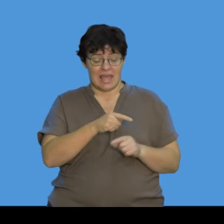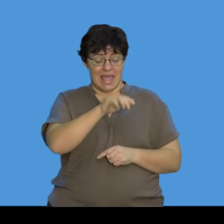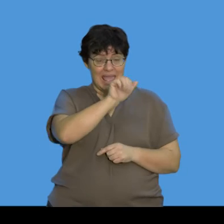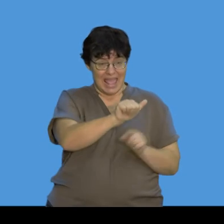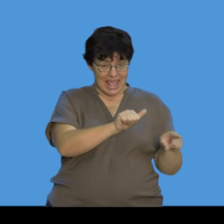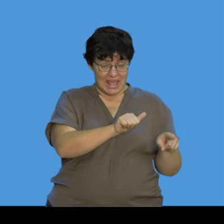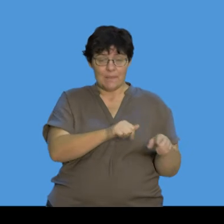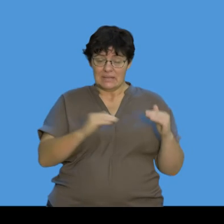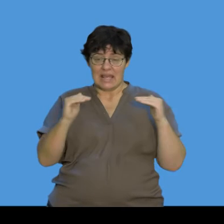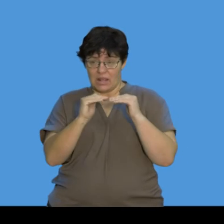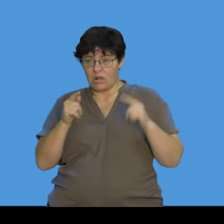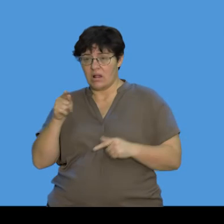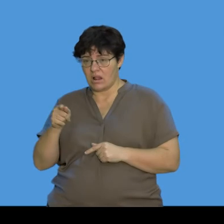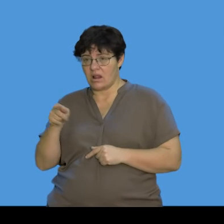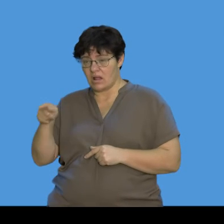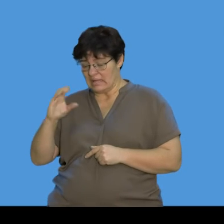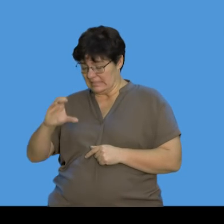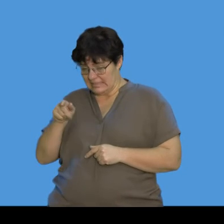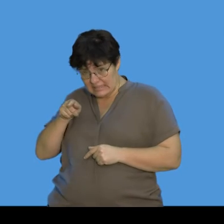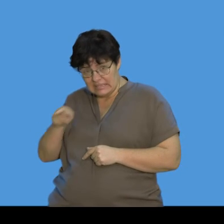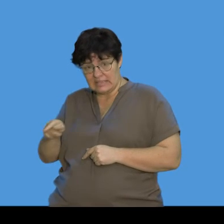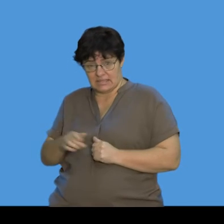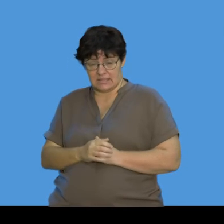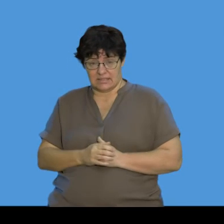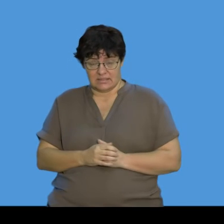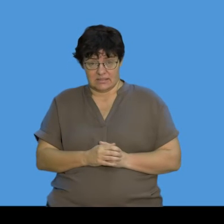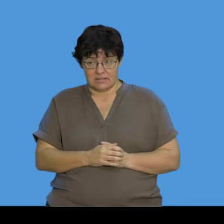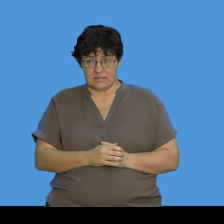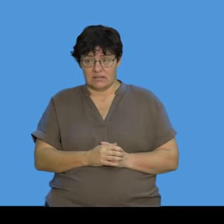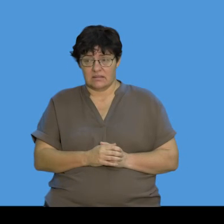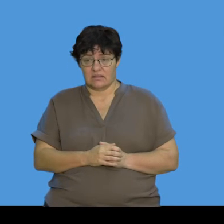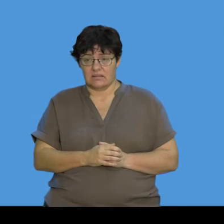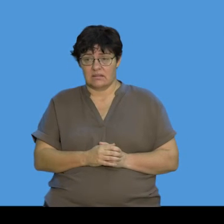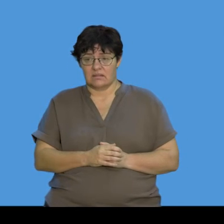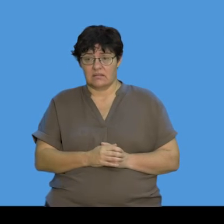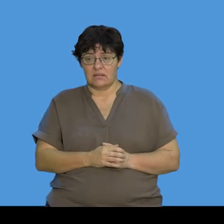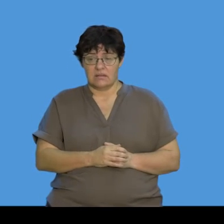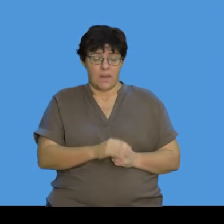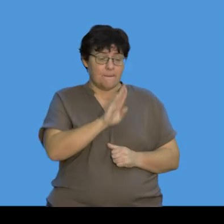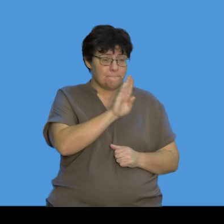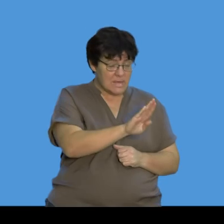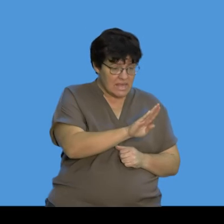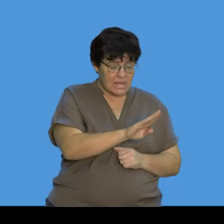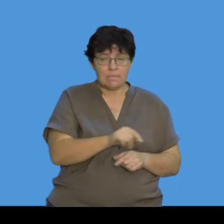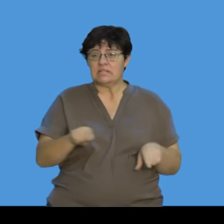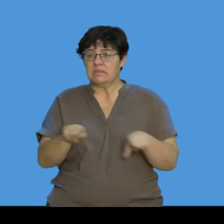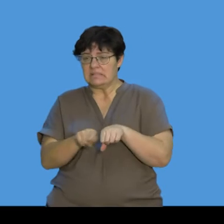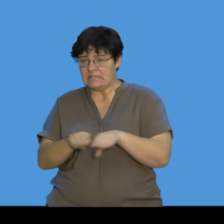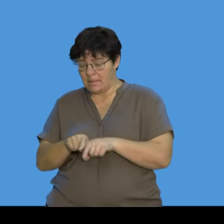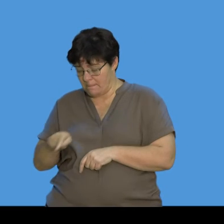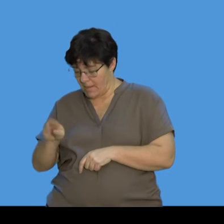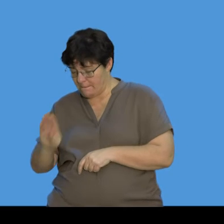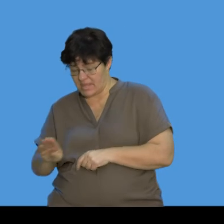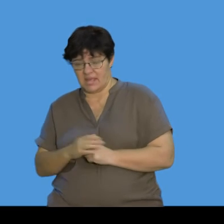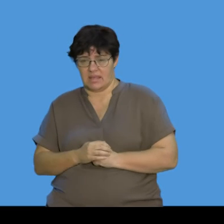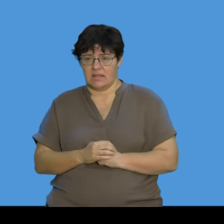this triangle must be equal to the angle at C on that triangle. The angle at B must be equal to the